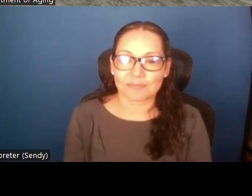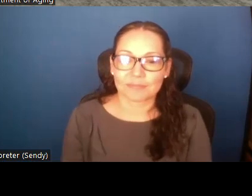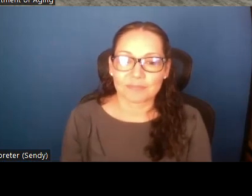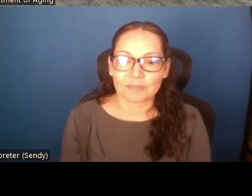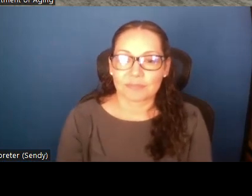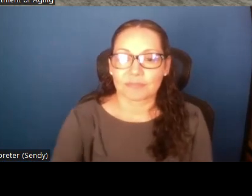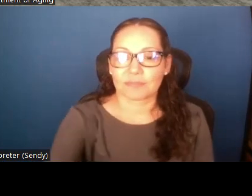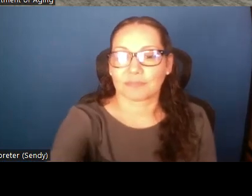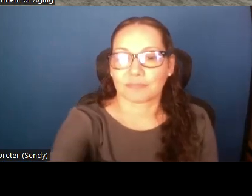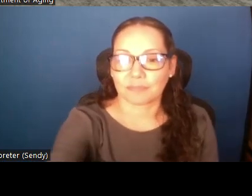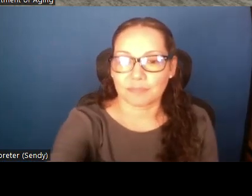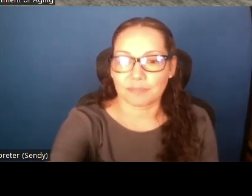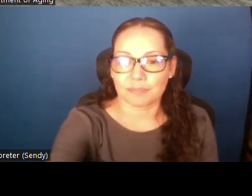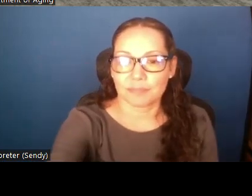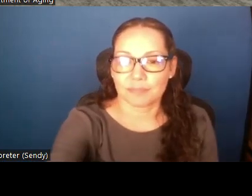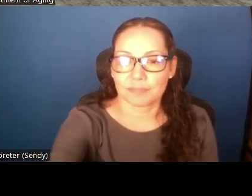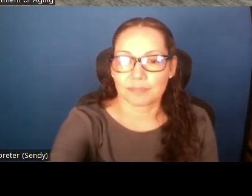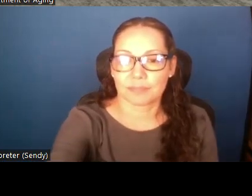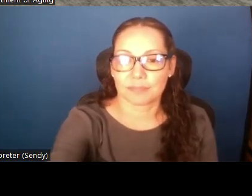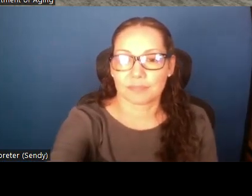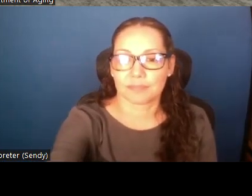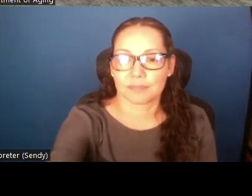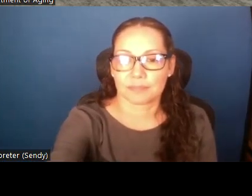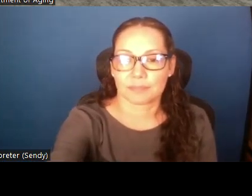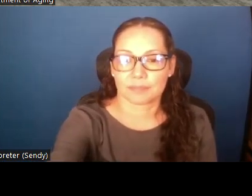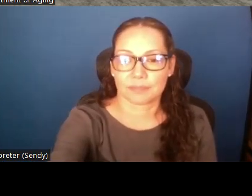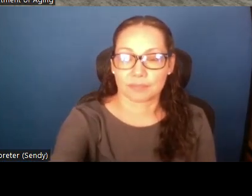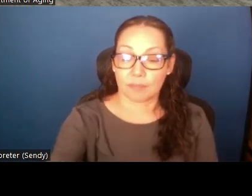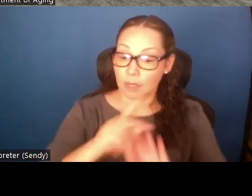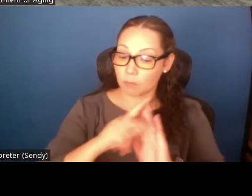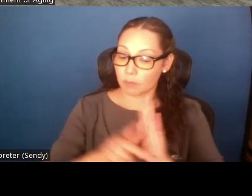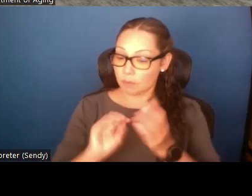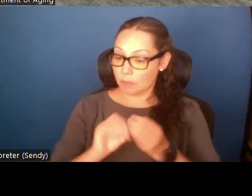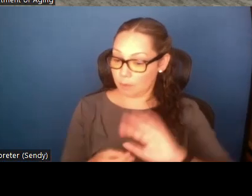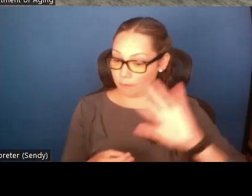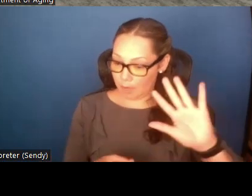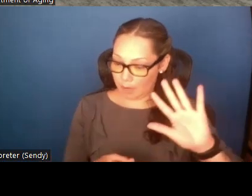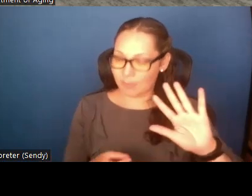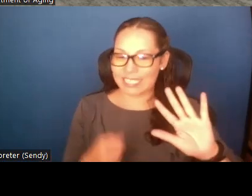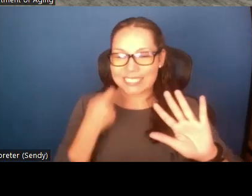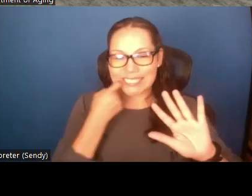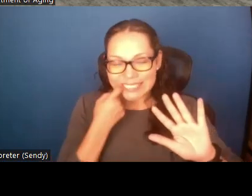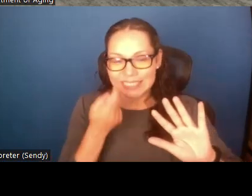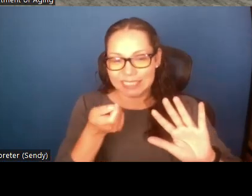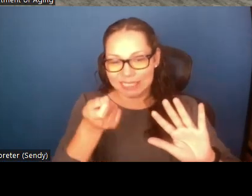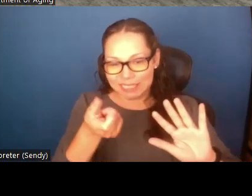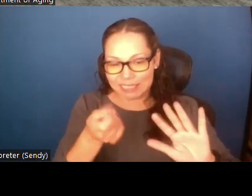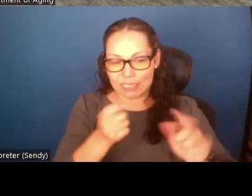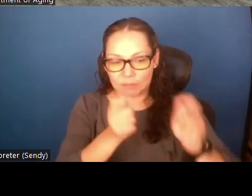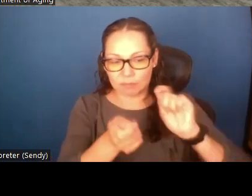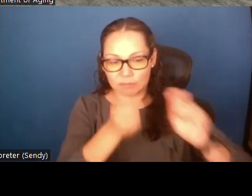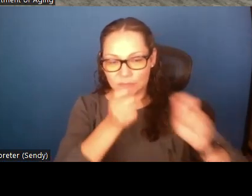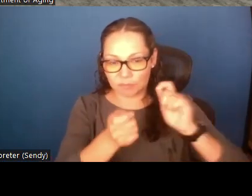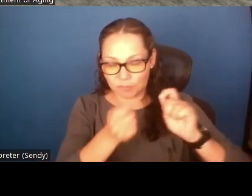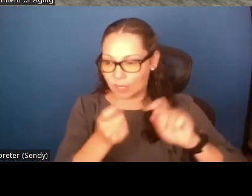So actionable principle 5B. This principle has been adjusted slightly based on work group member feedback